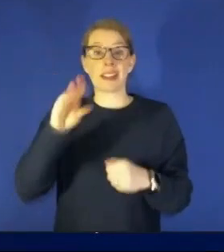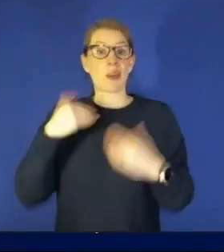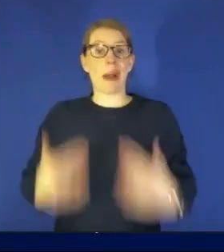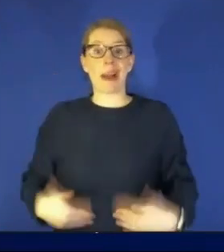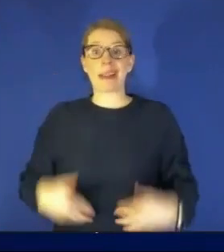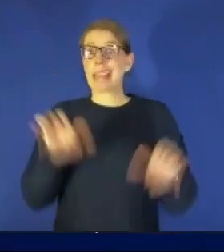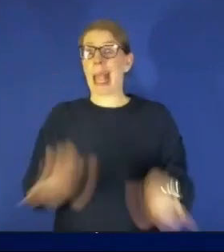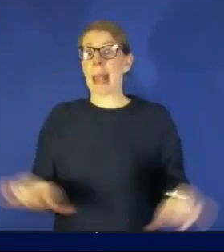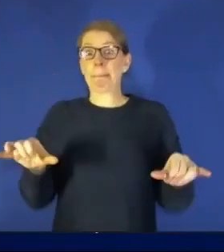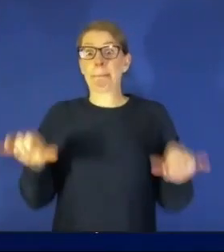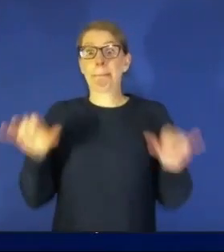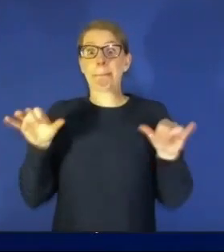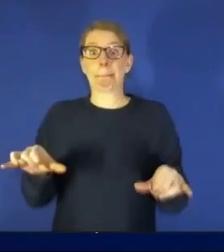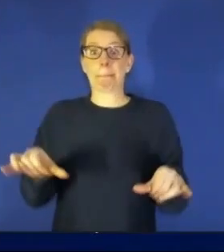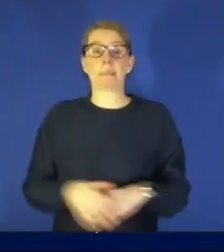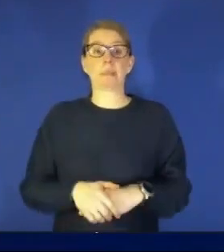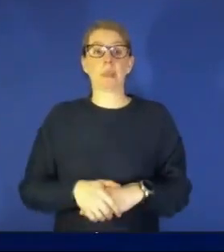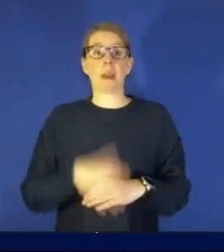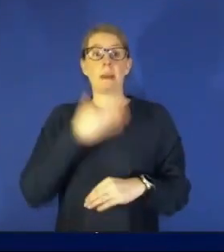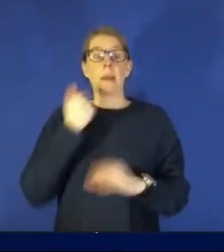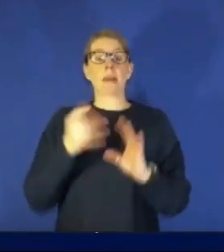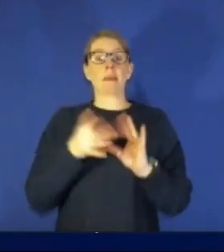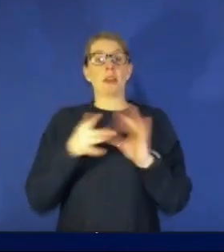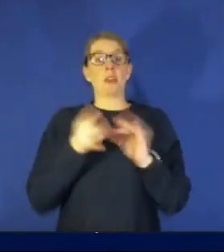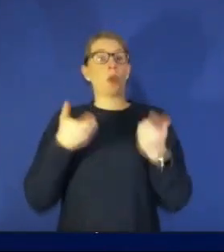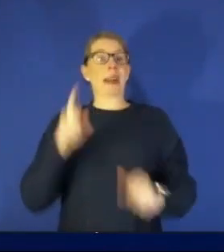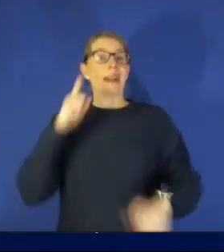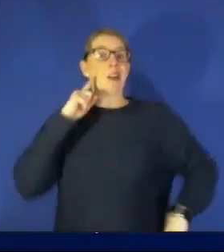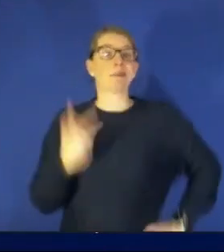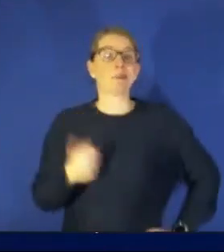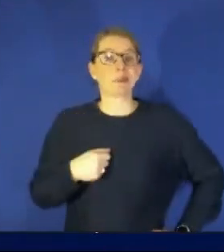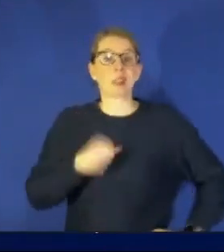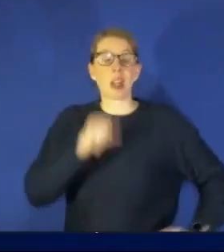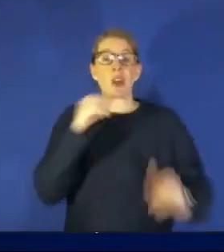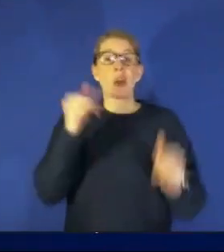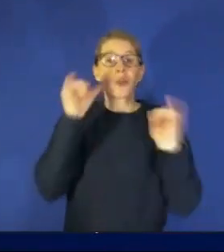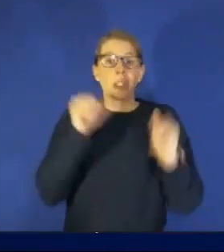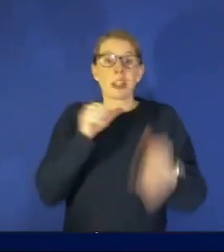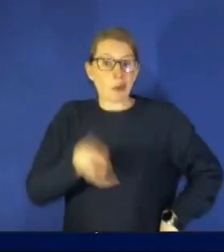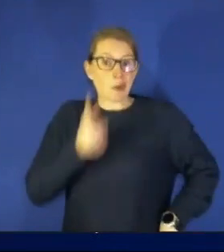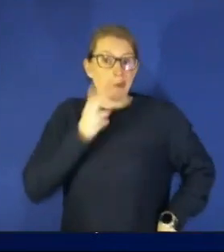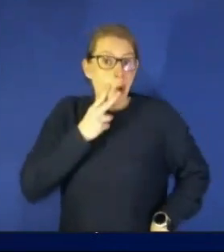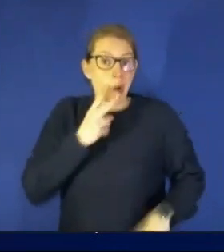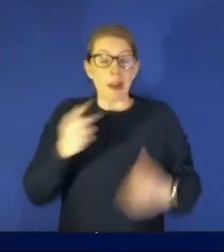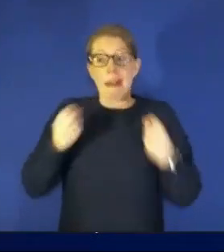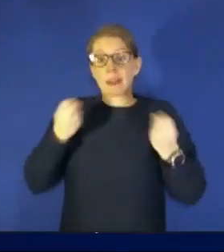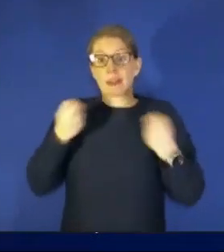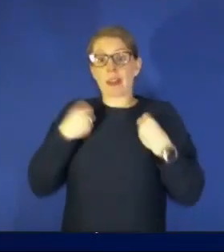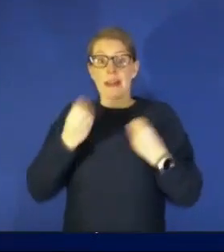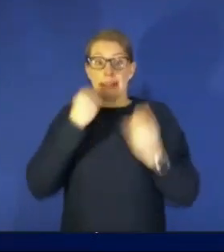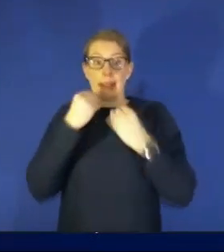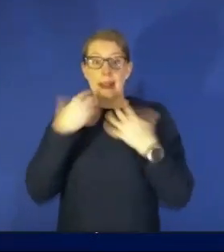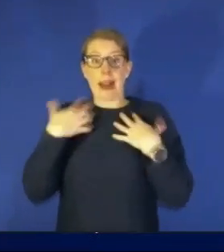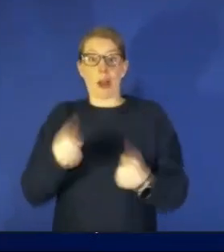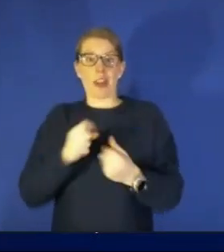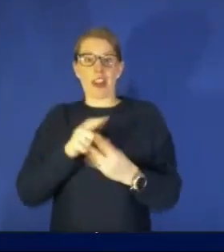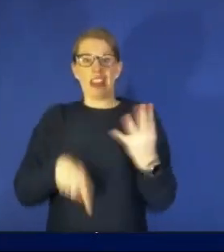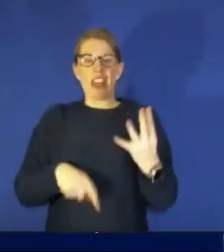is, wait a minute, it's what you don't want to hear. Don't drink, don't smoke, exercise, eat healthy. Boo.